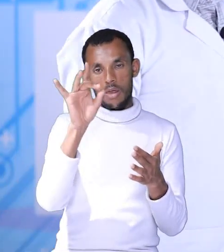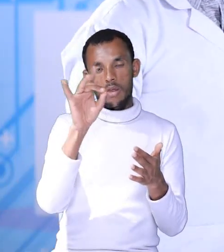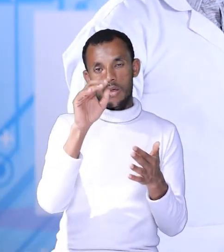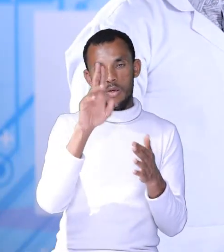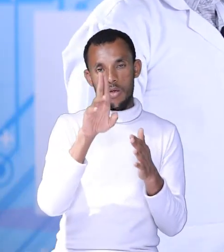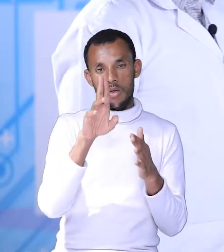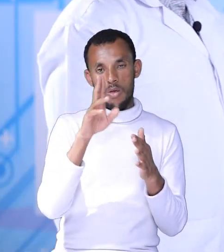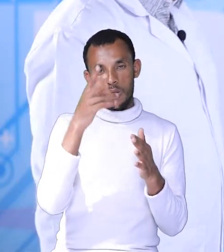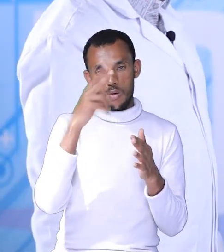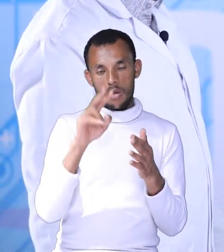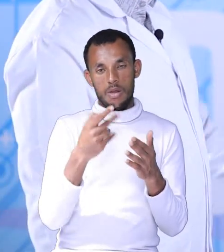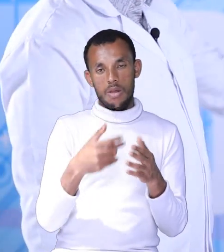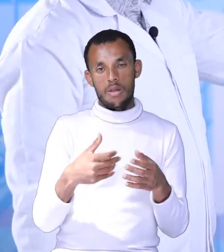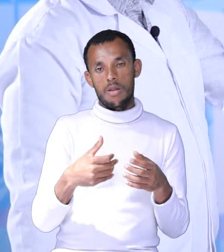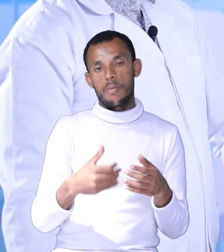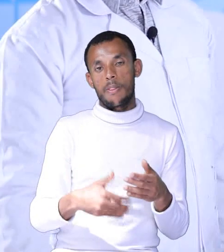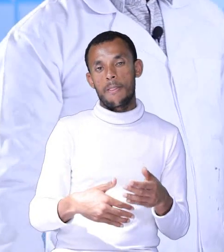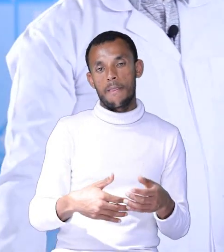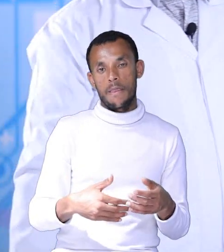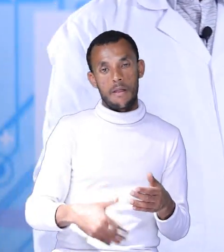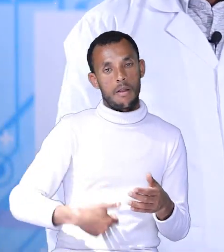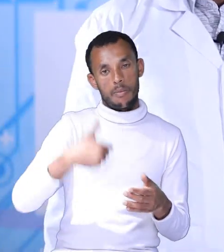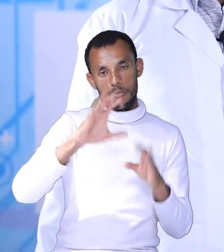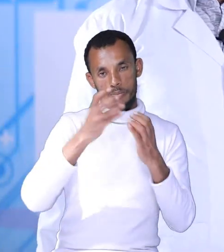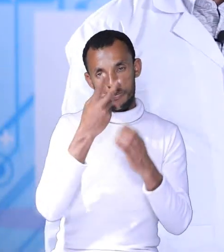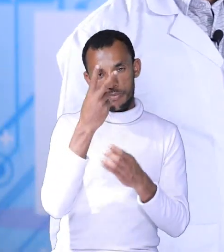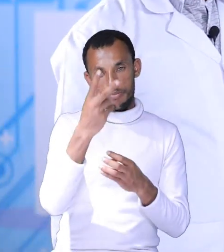Now, let's continue to the other section.